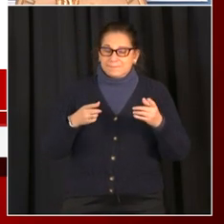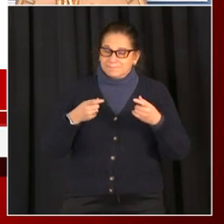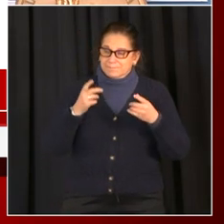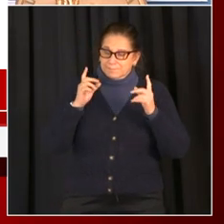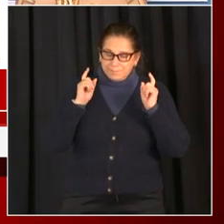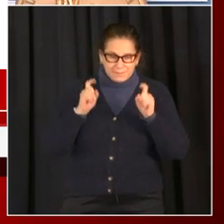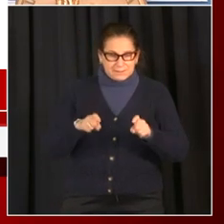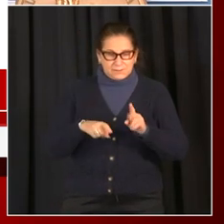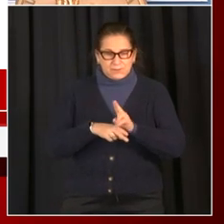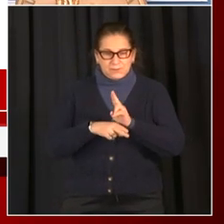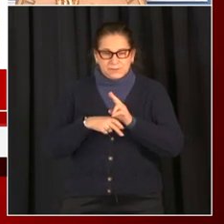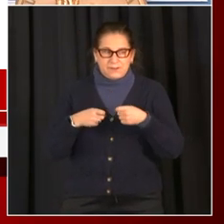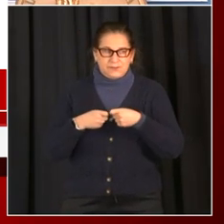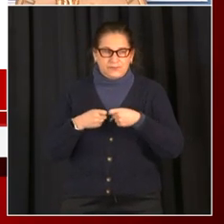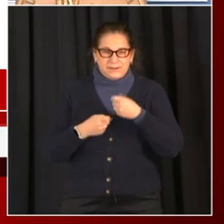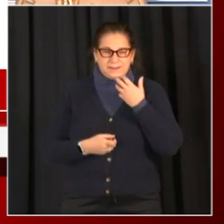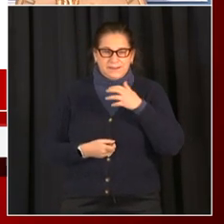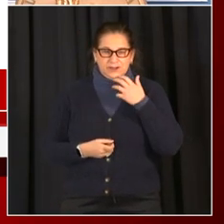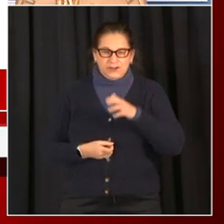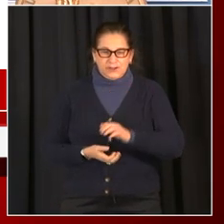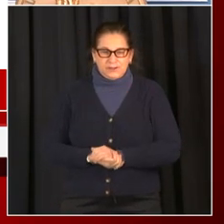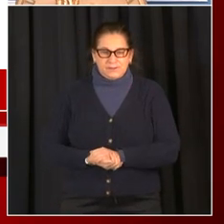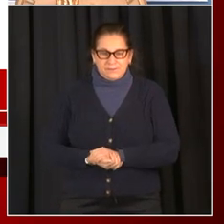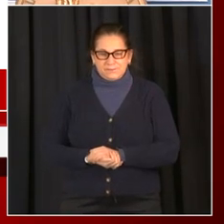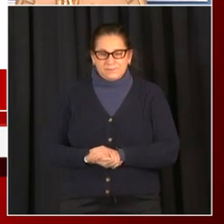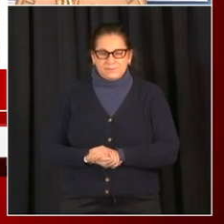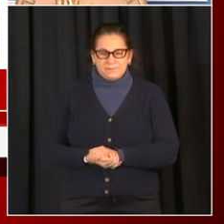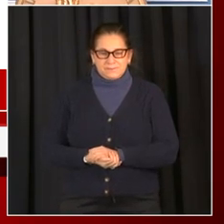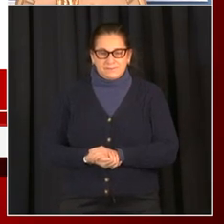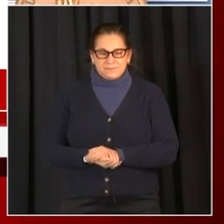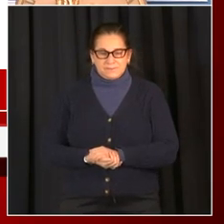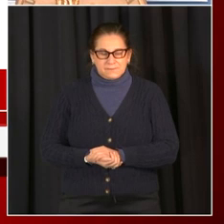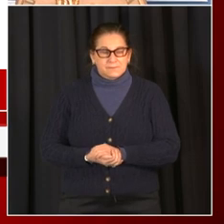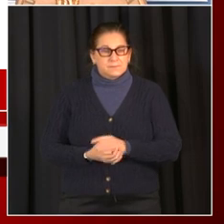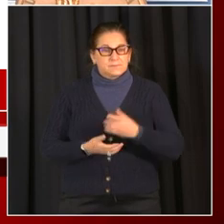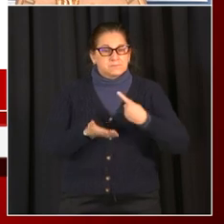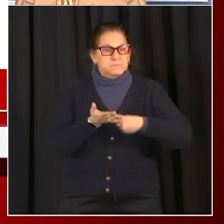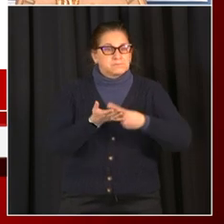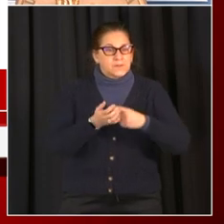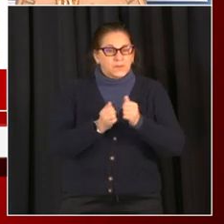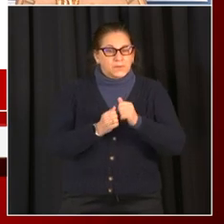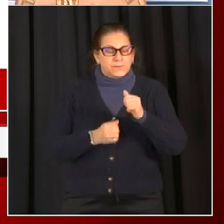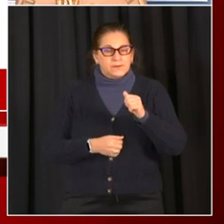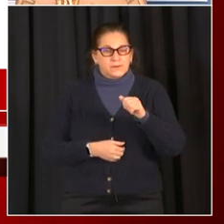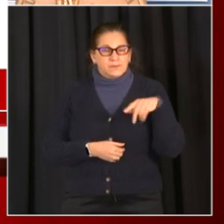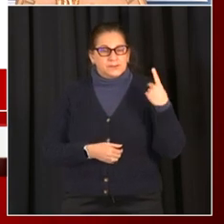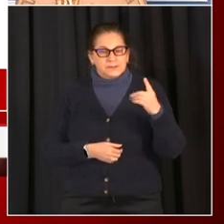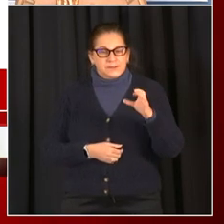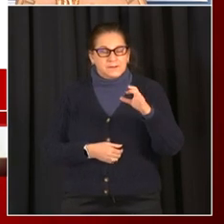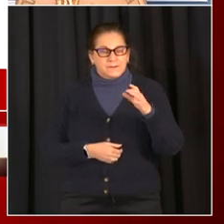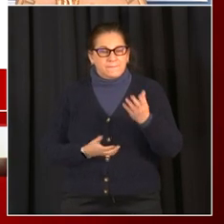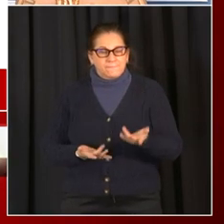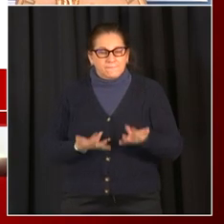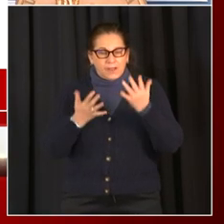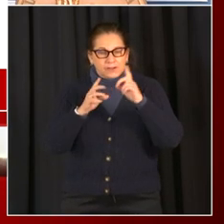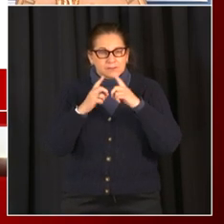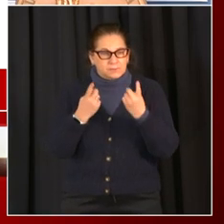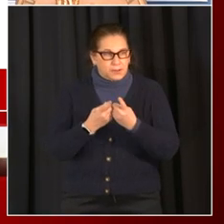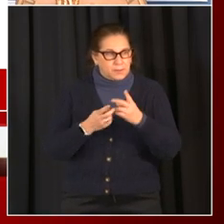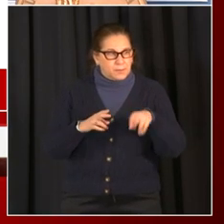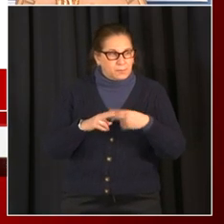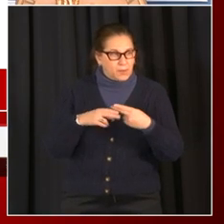to obtain a permit from DC Fire. So if there are questions after that, we'll